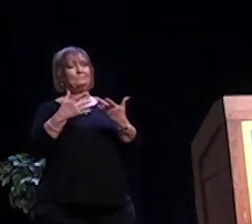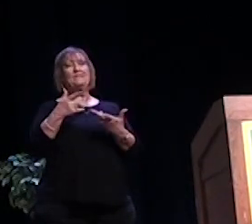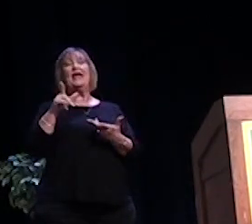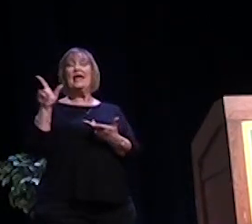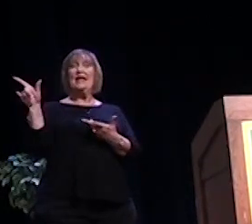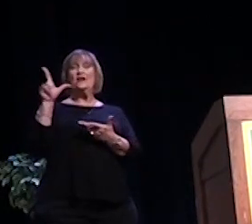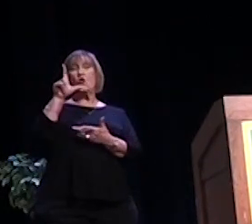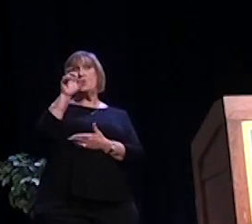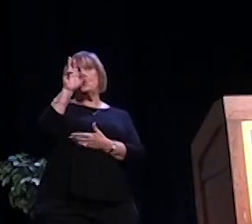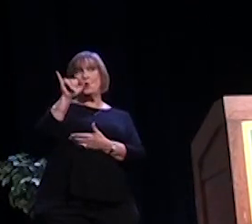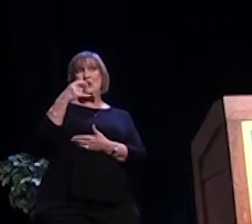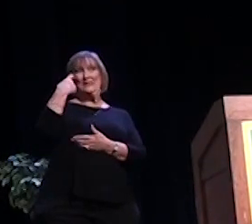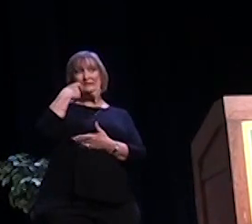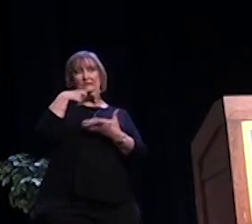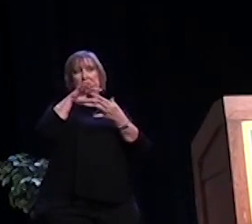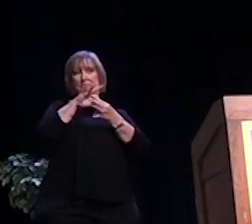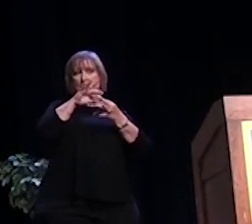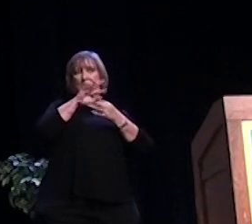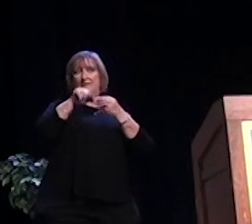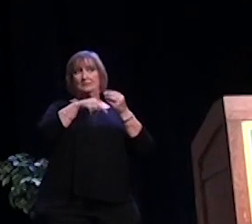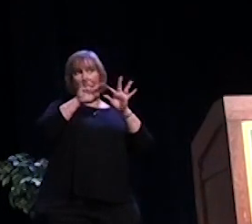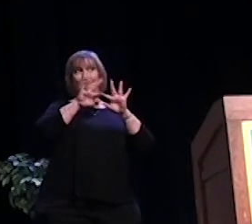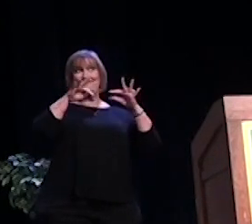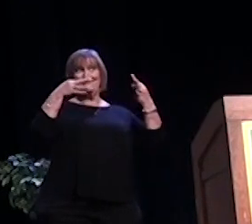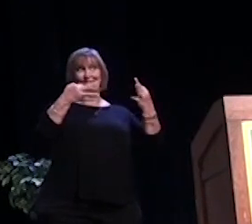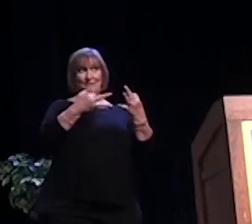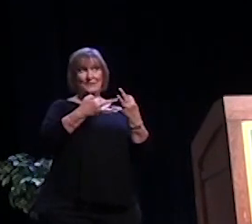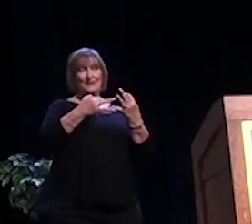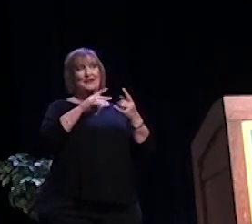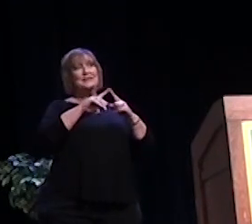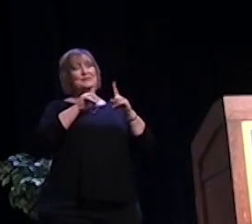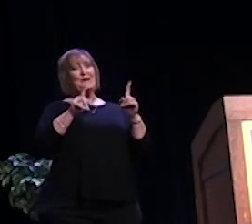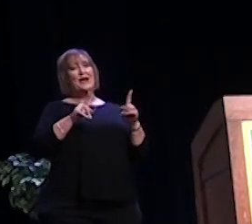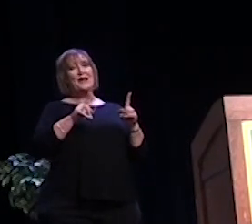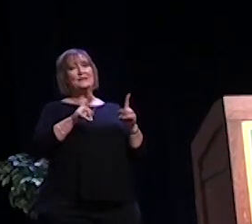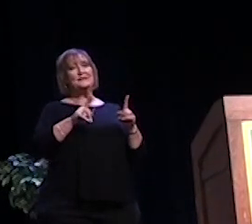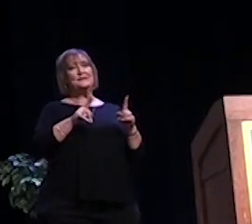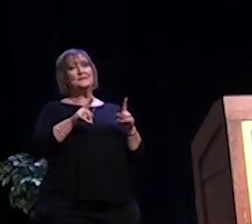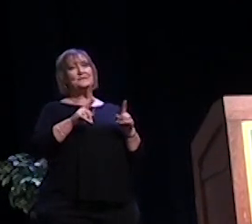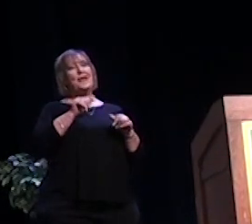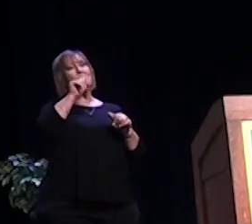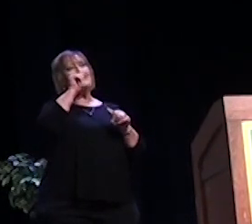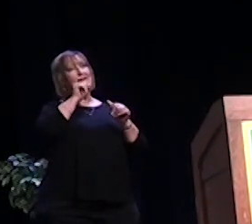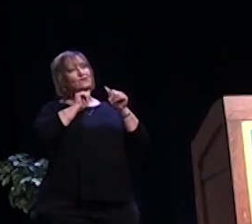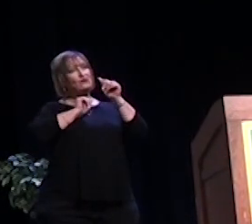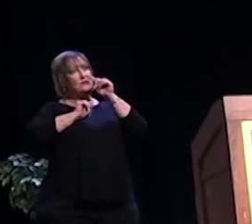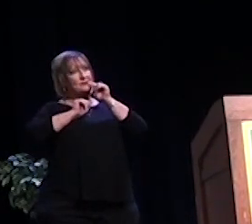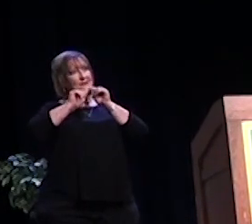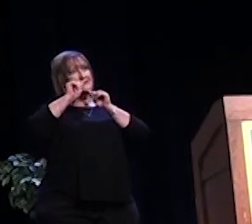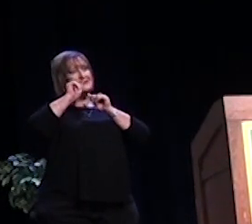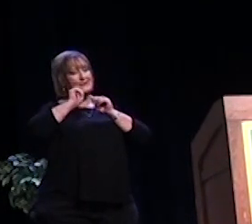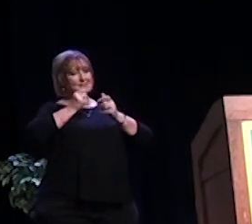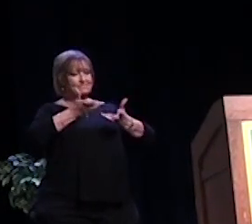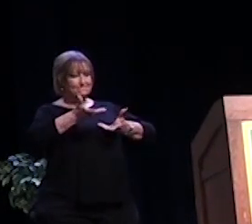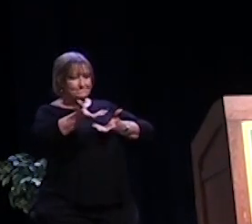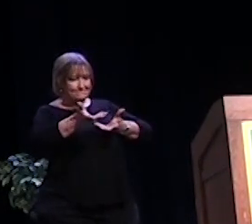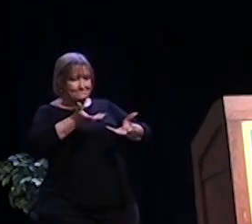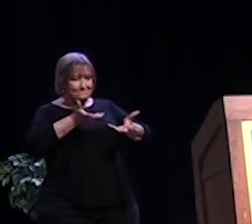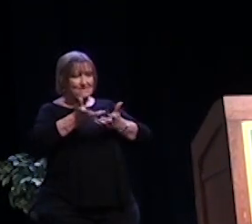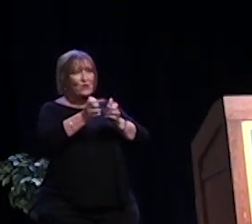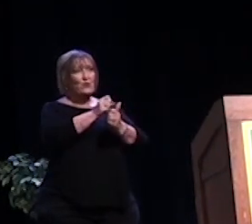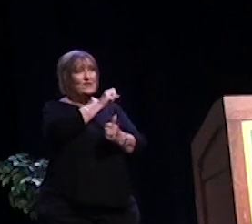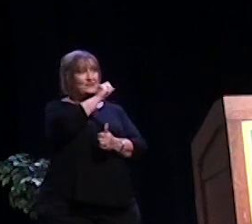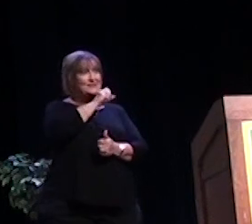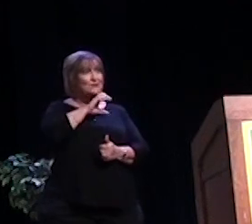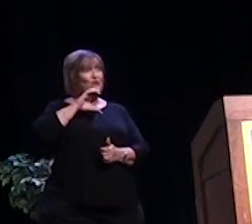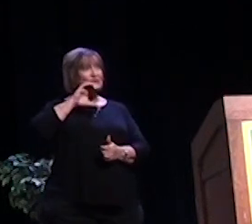and I know Lori just touched on that, but patience with working with seniors. Sometimes you have